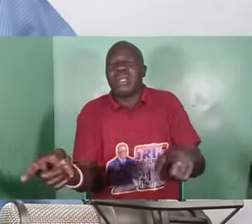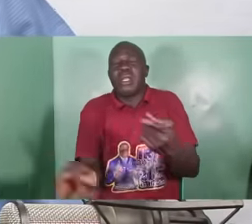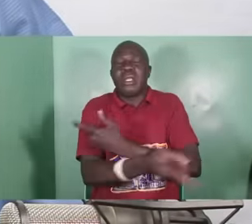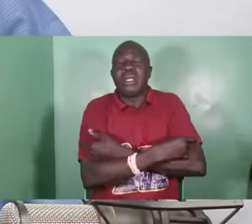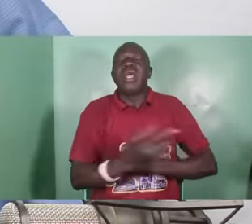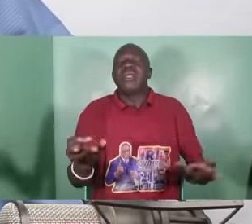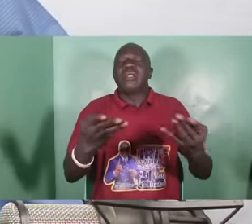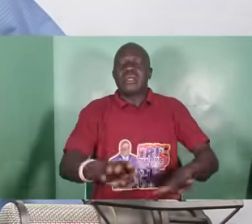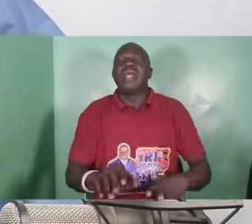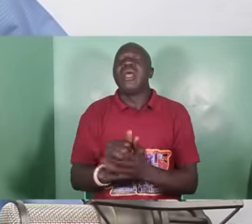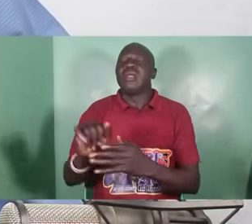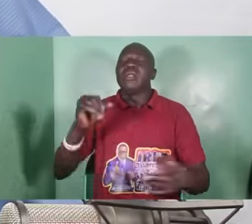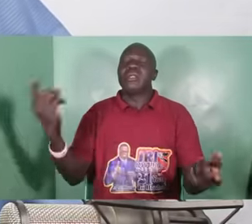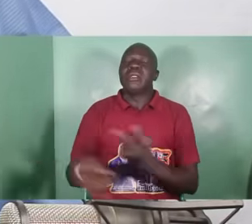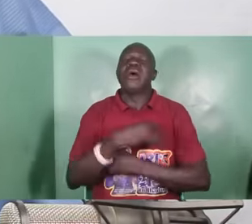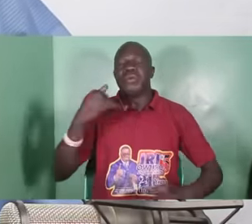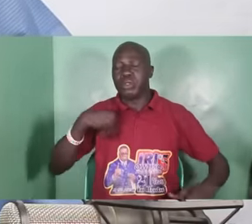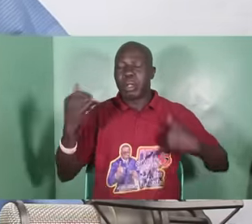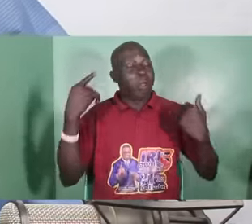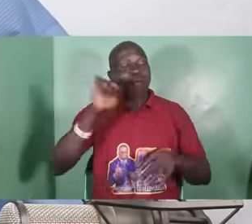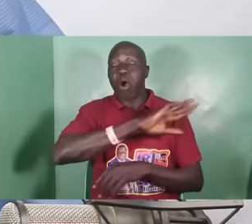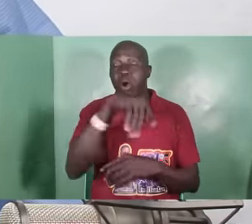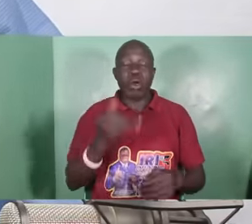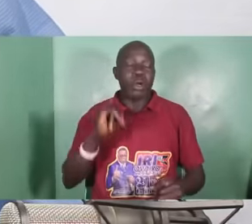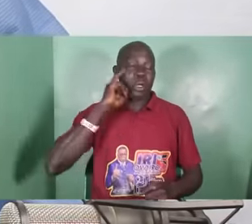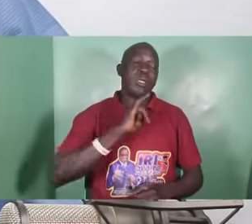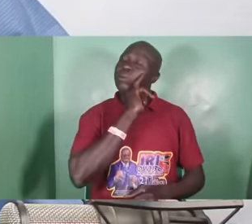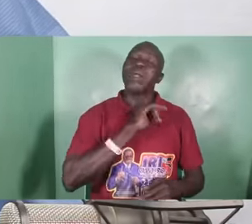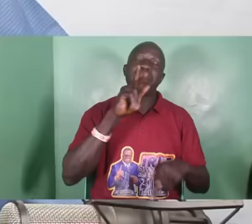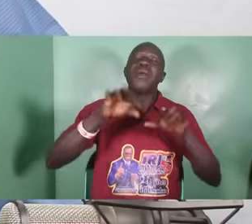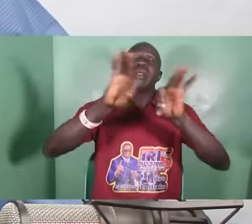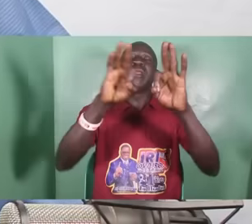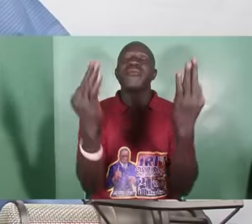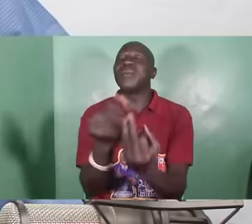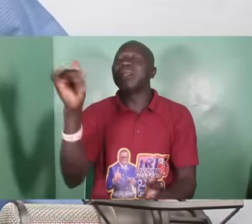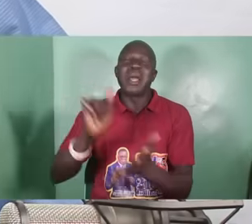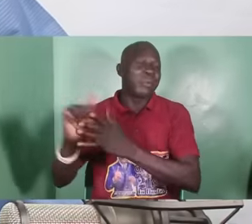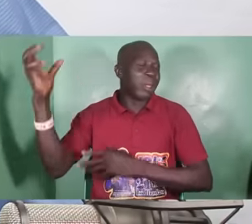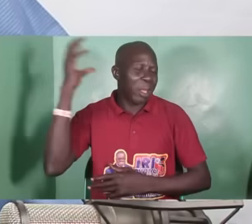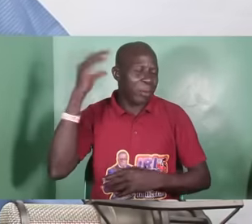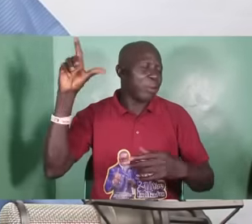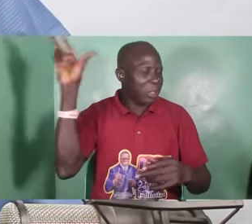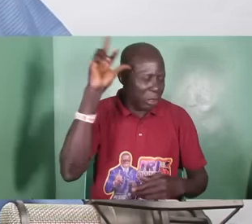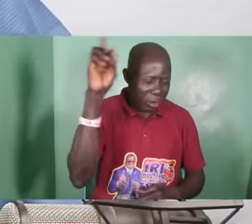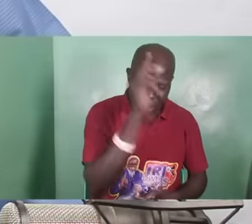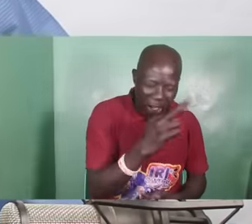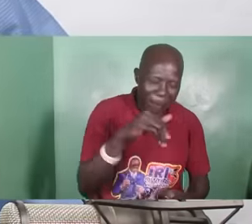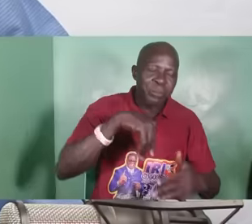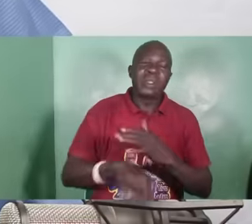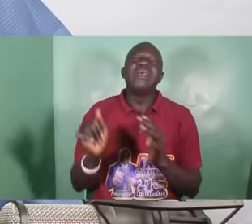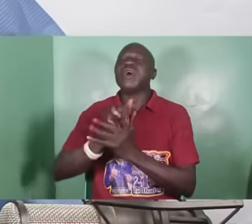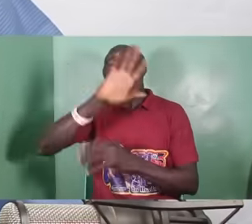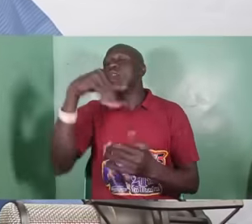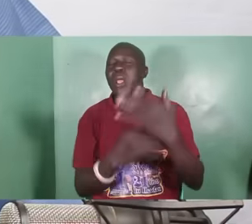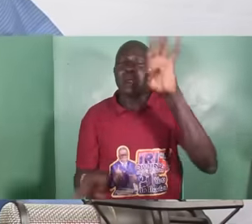down. Àwọn tó gbógun ti Israẹli. The people that wage war against Israel. Wọ́n pọ̀ bákan ní Ogu. They call a king Og. Eléyìí ní agbára. He's very powerful. Ó